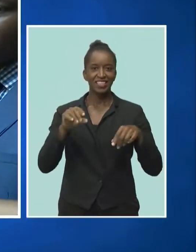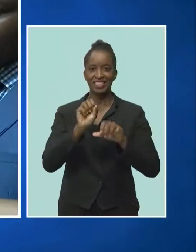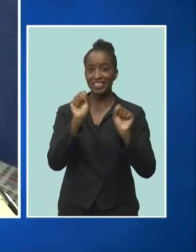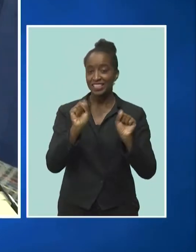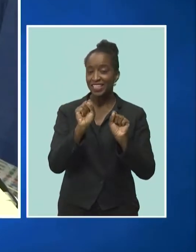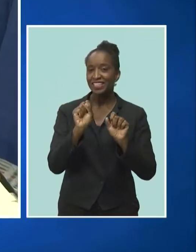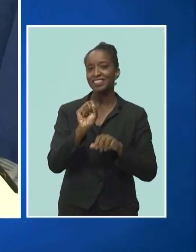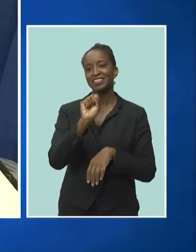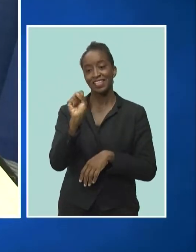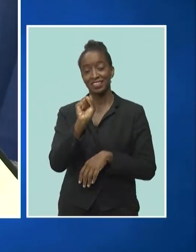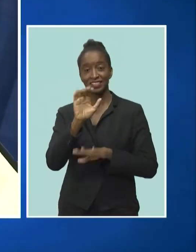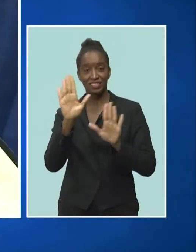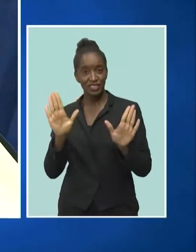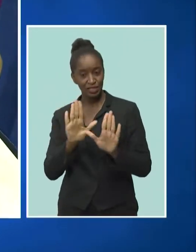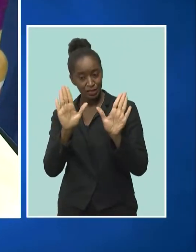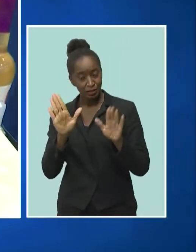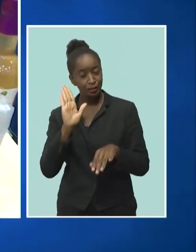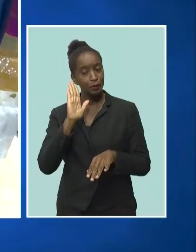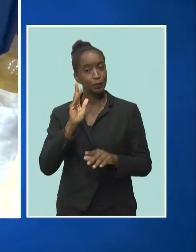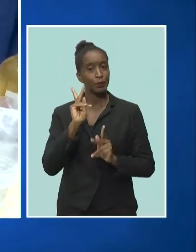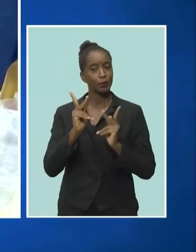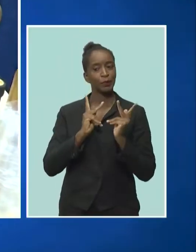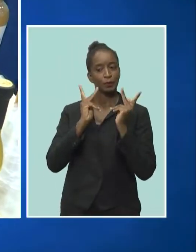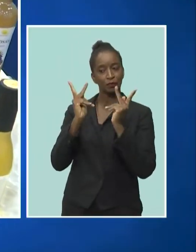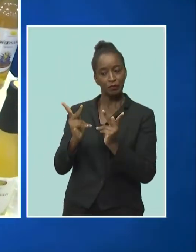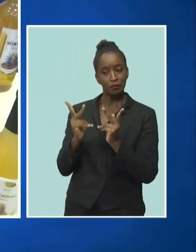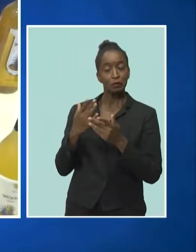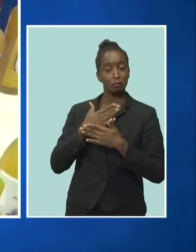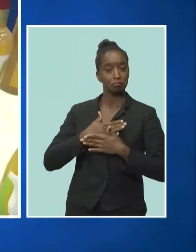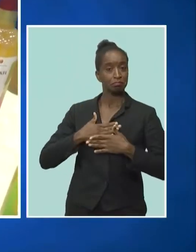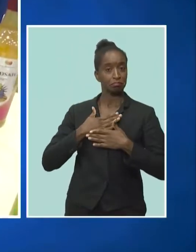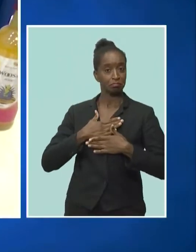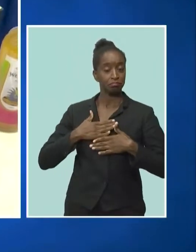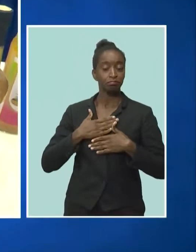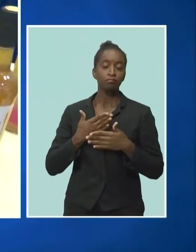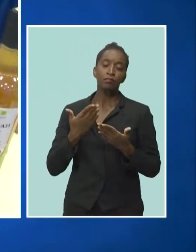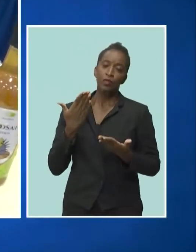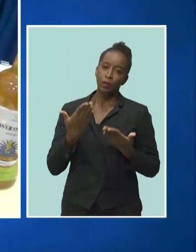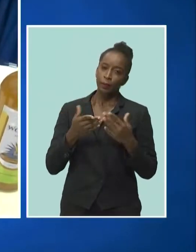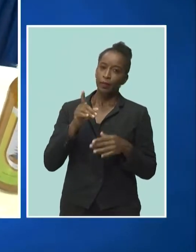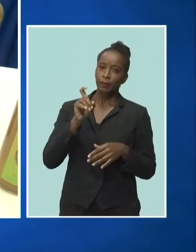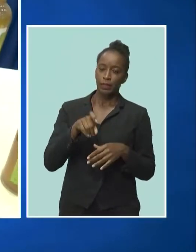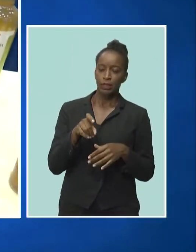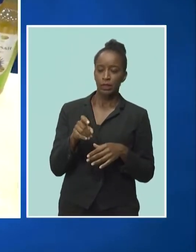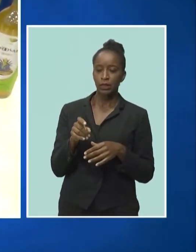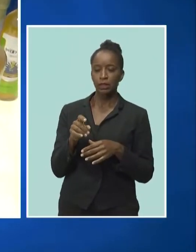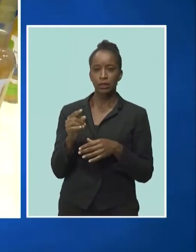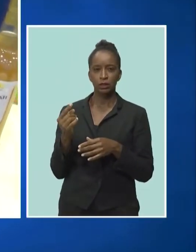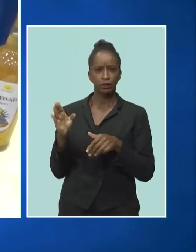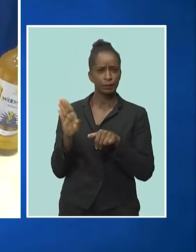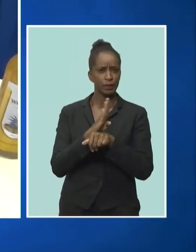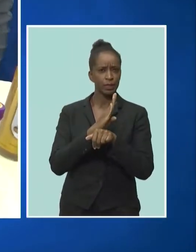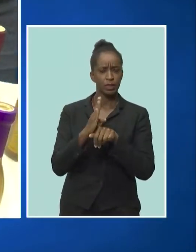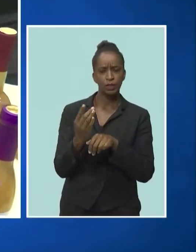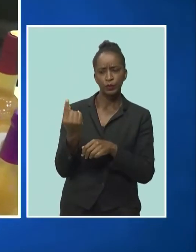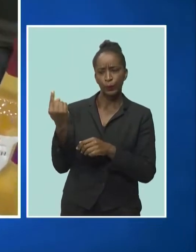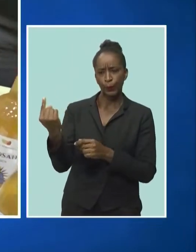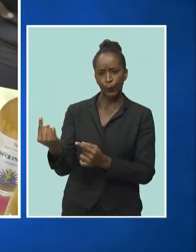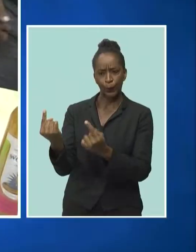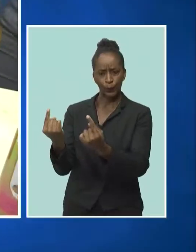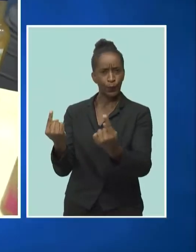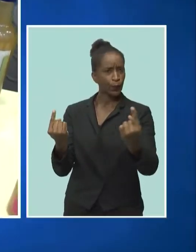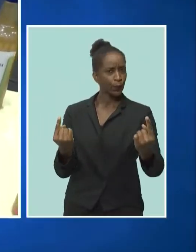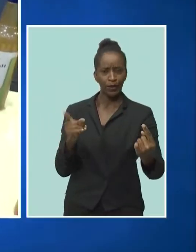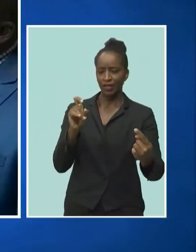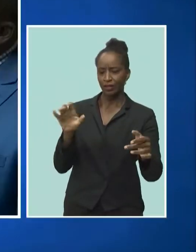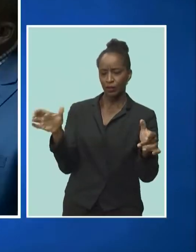it may be necessary in some cases to create clusters with some companies to create a greater impact for export. I'm so happy to see